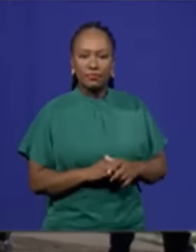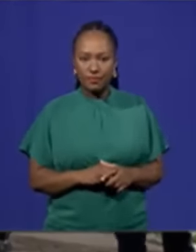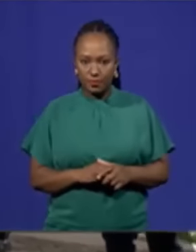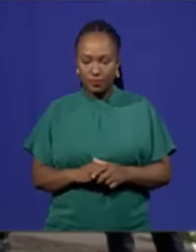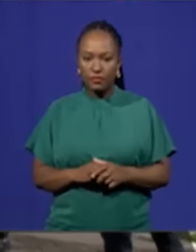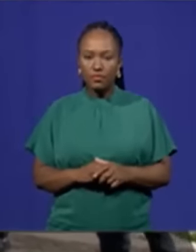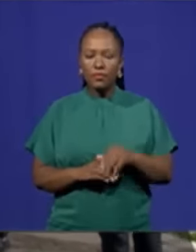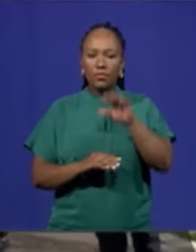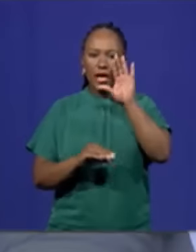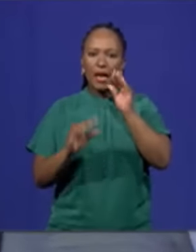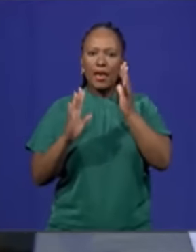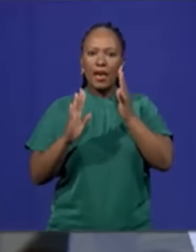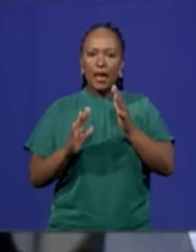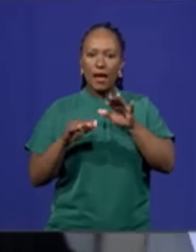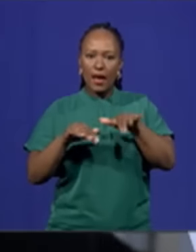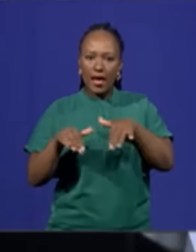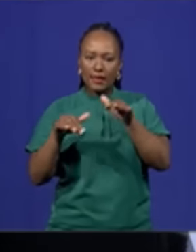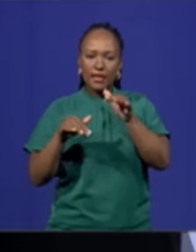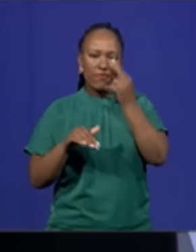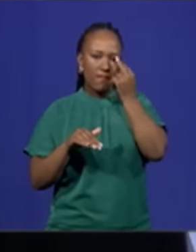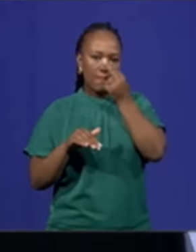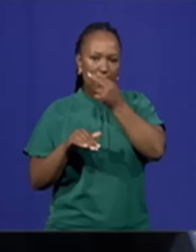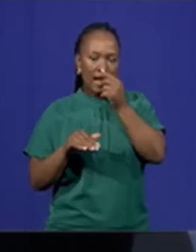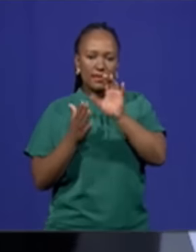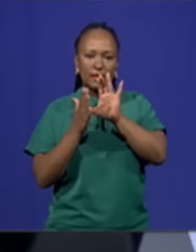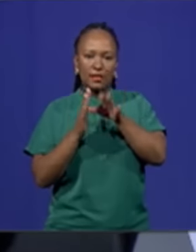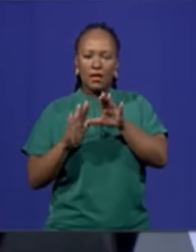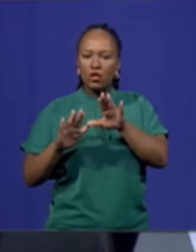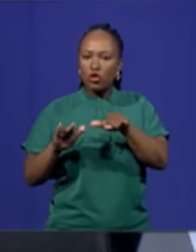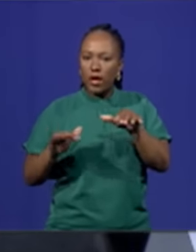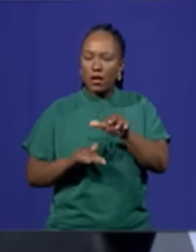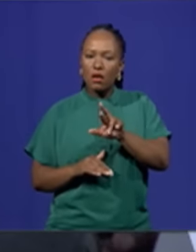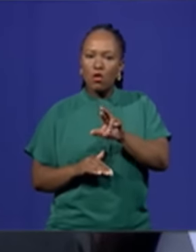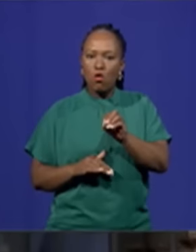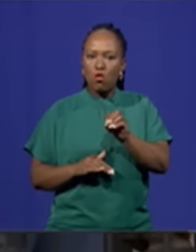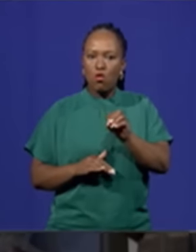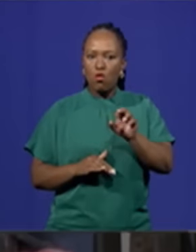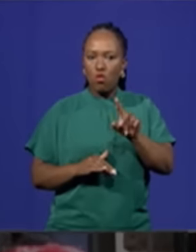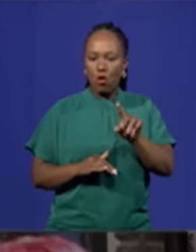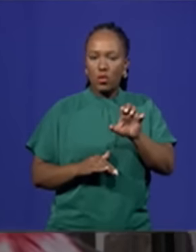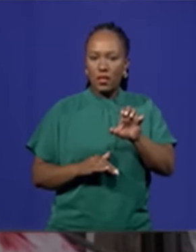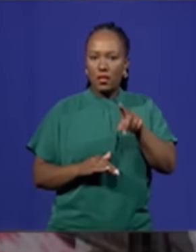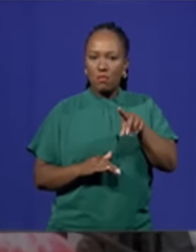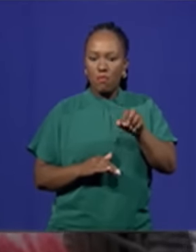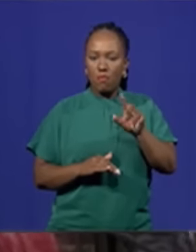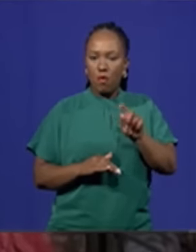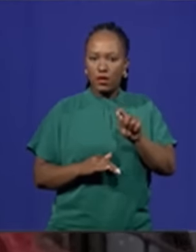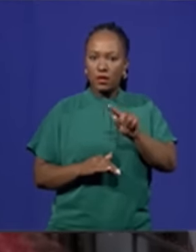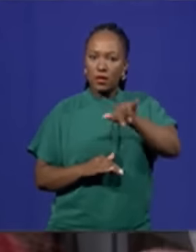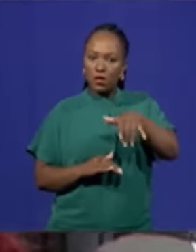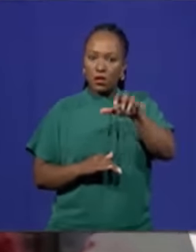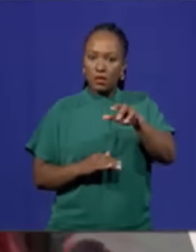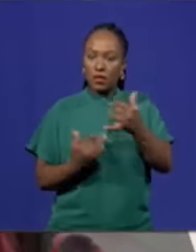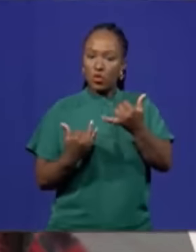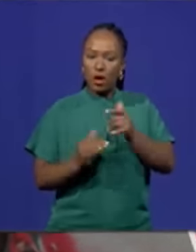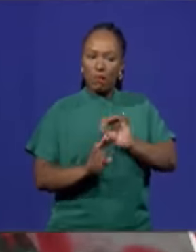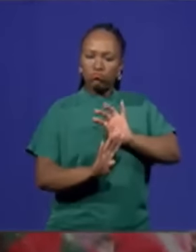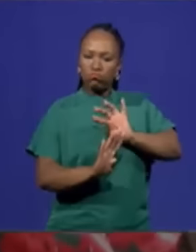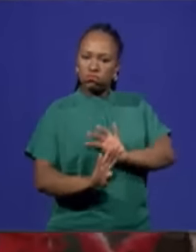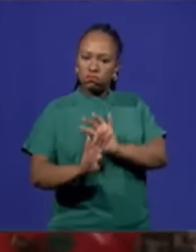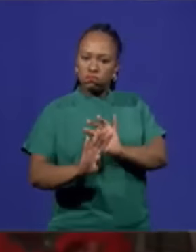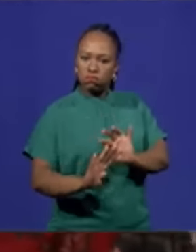Baithuti kwa sekolong sa Action for Blind and Disabled Children kwa Rural Report mo Johannesburg ba tlhotse ba rulagantse mogwanto go tlhagisa matshwenyego a